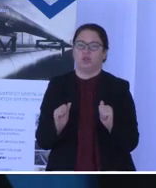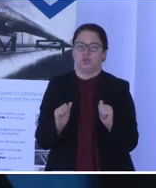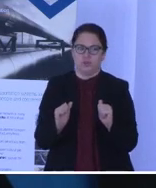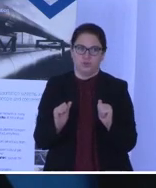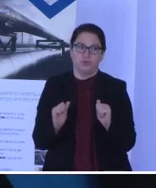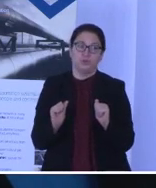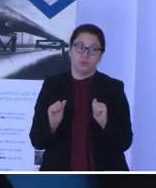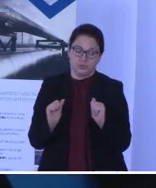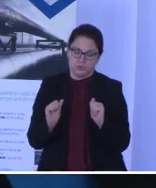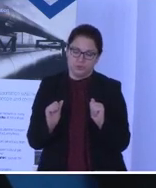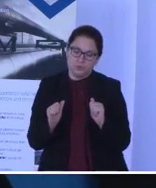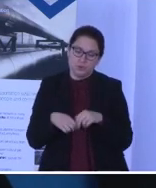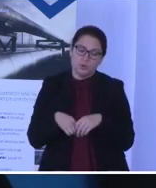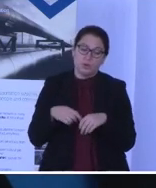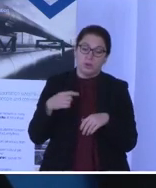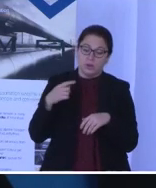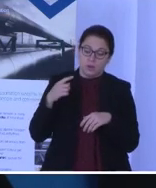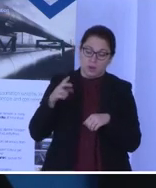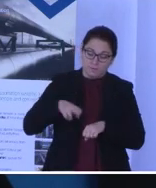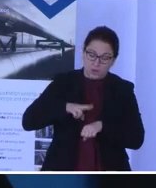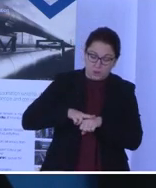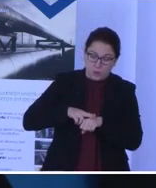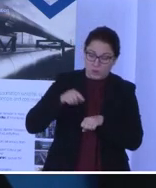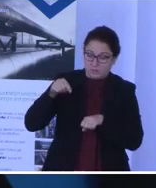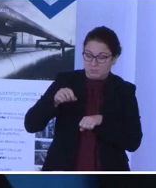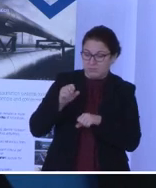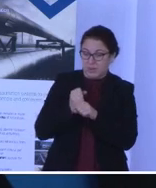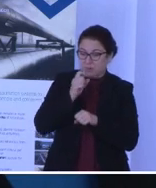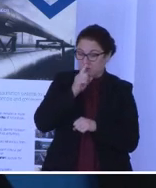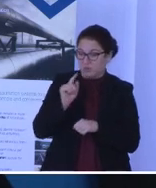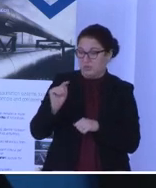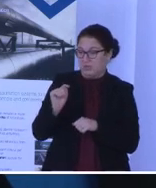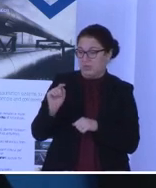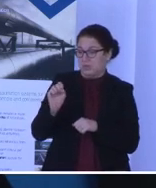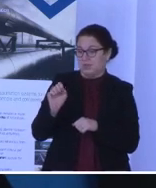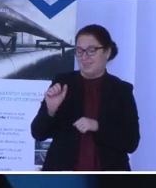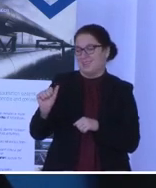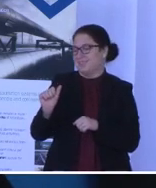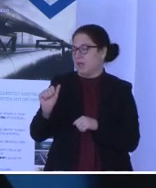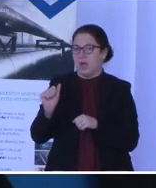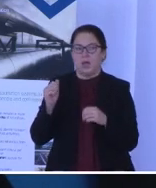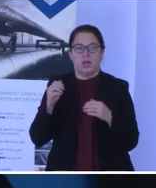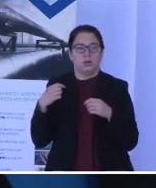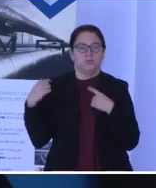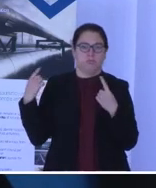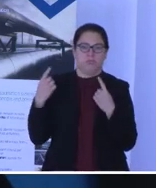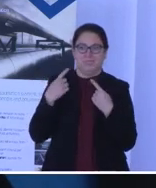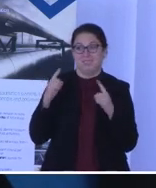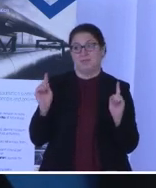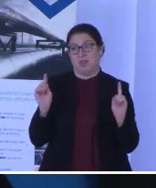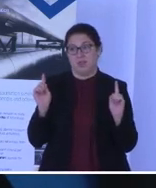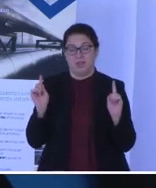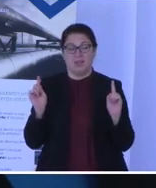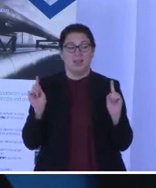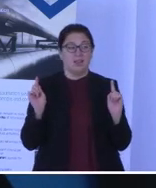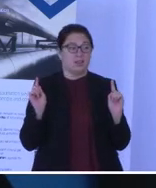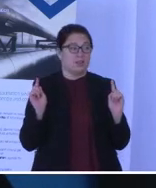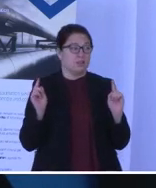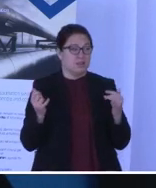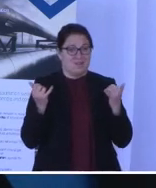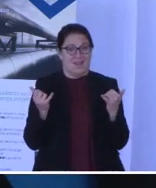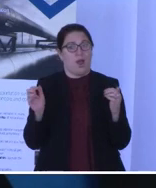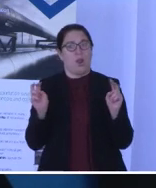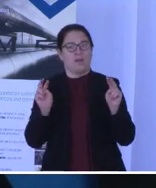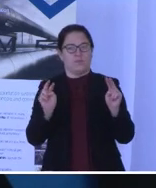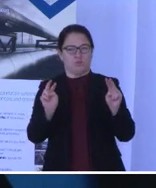of transportation, be as successful as it's been, touch wood, not to rust on our laurels. So looking at the